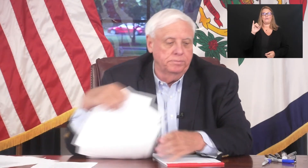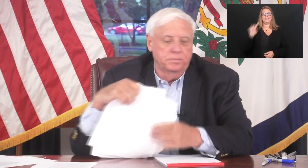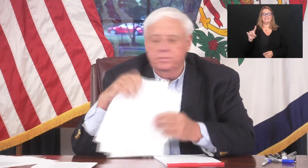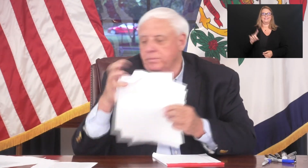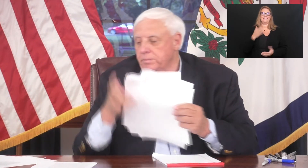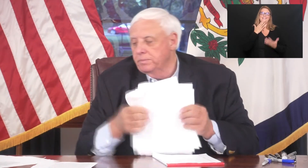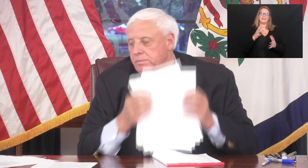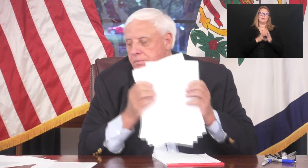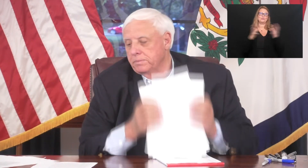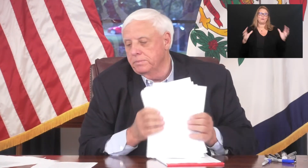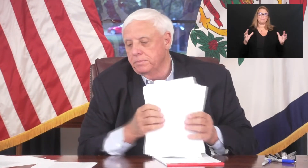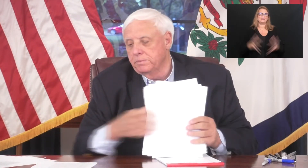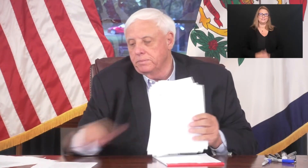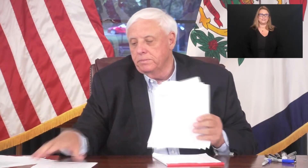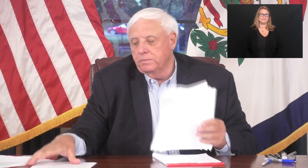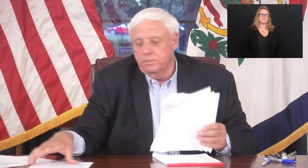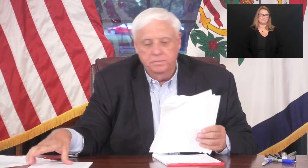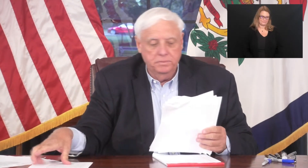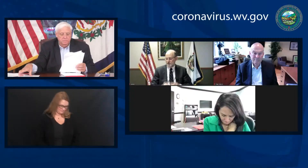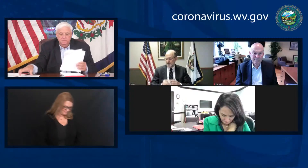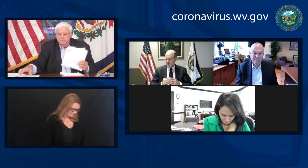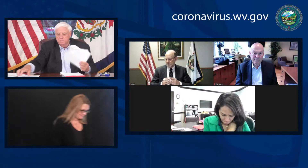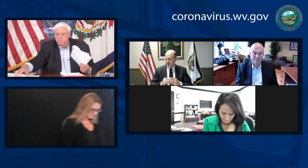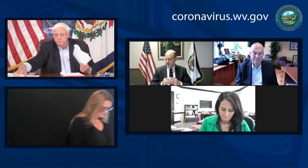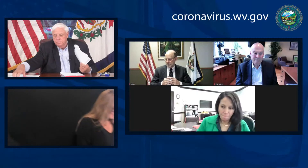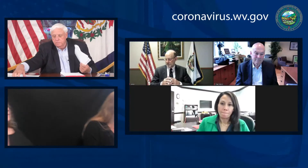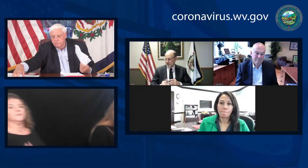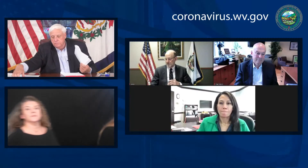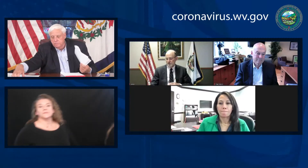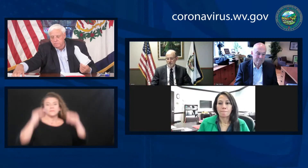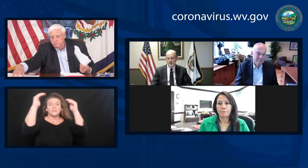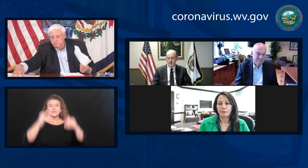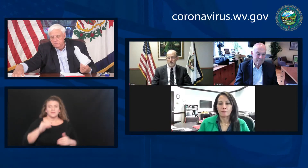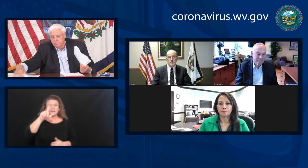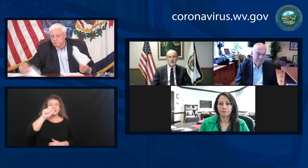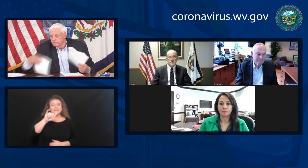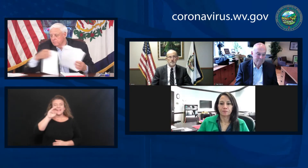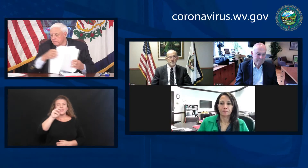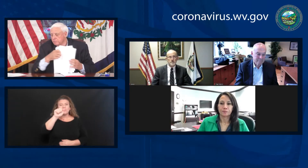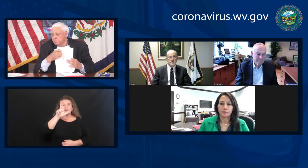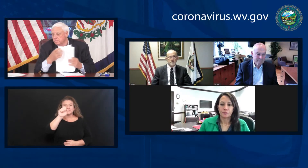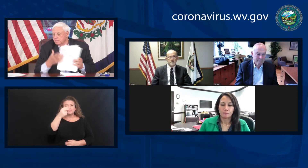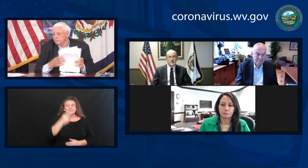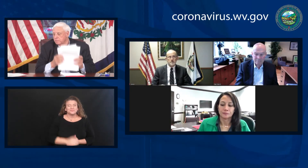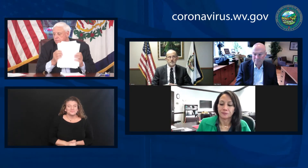much. All right, thank you, Governor. Let's now go to Dr. Clay Marsh, our coronavirus czar.